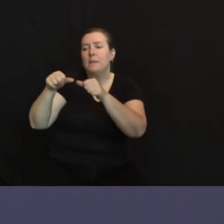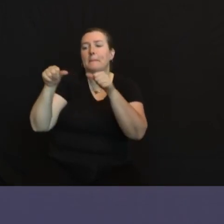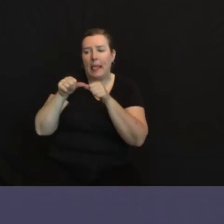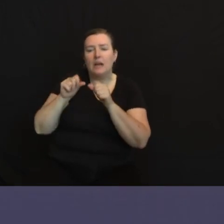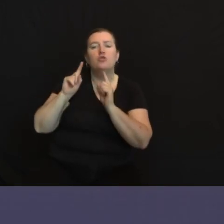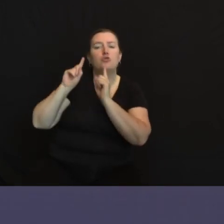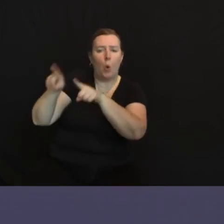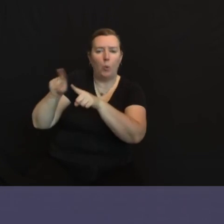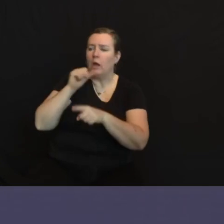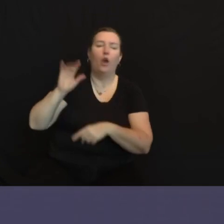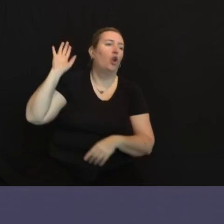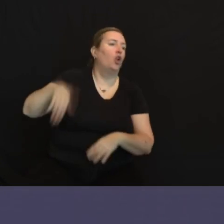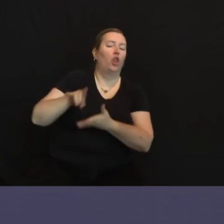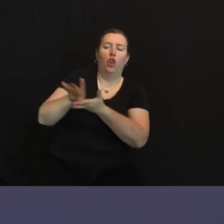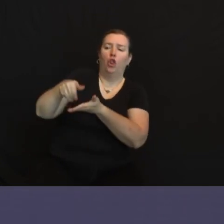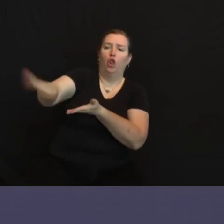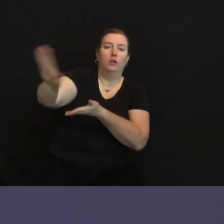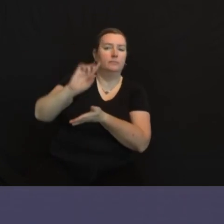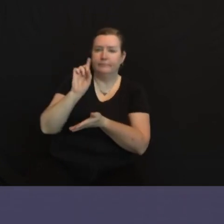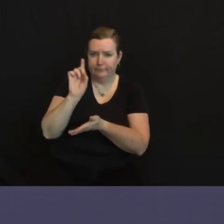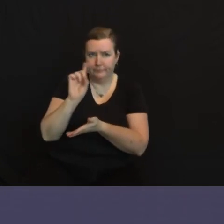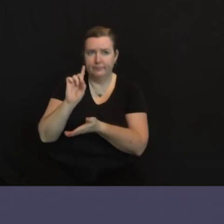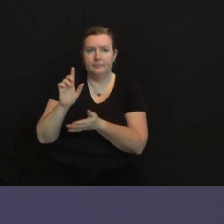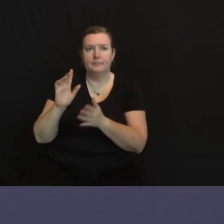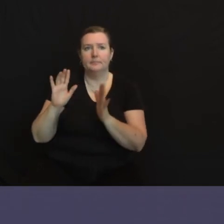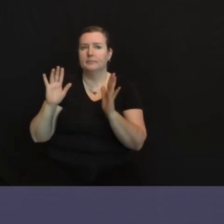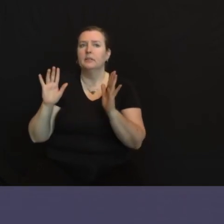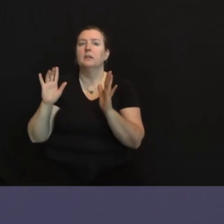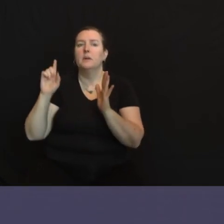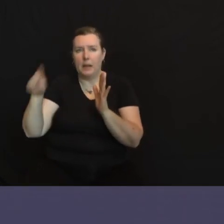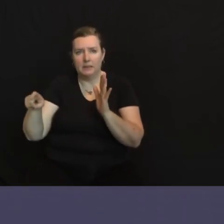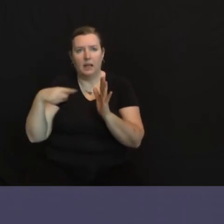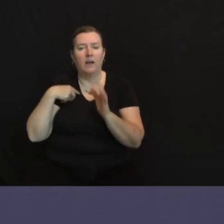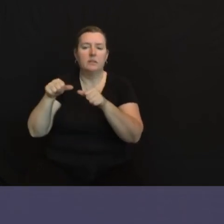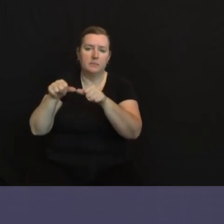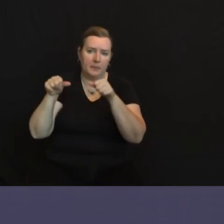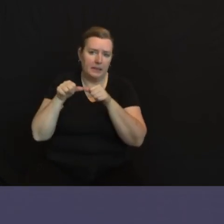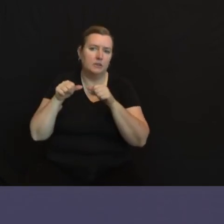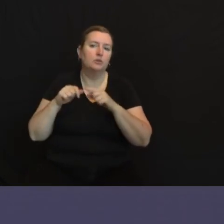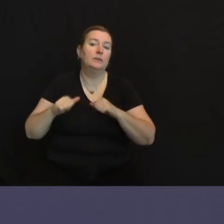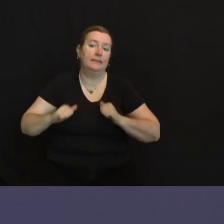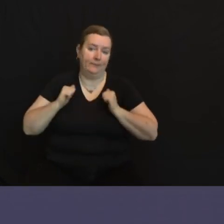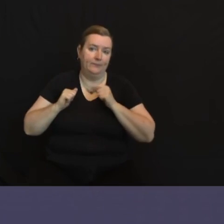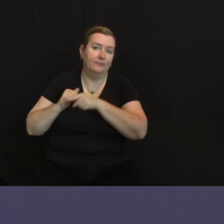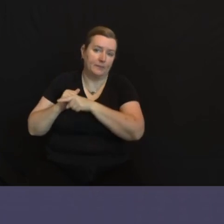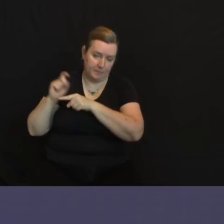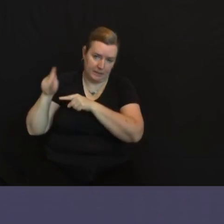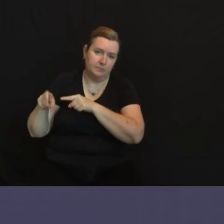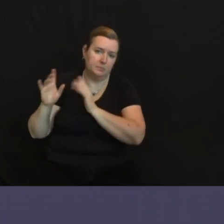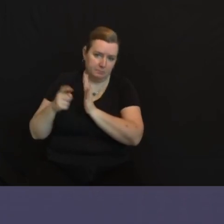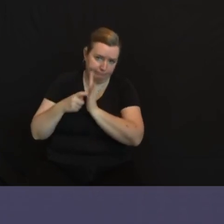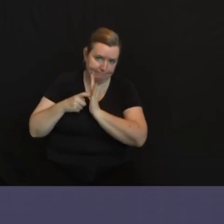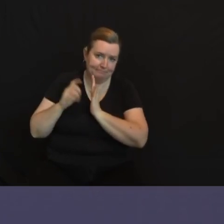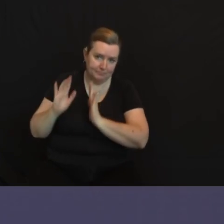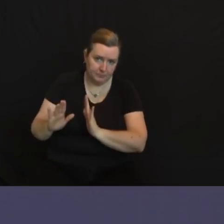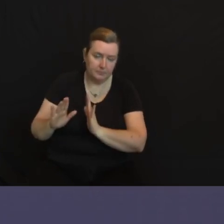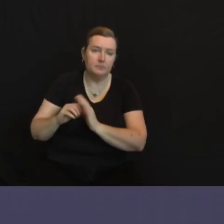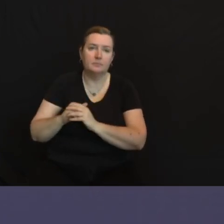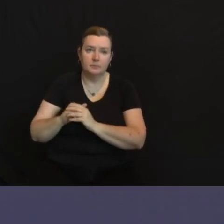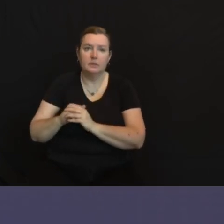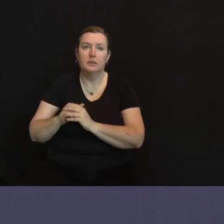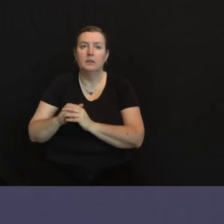of reentry, which is not just for your question, Matt, but the broader point is you cut down dramatically